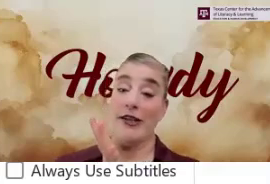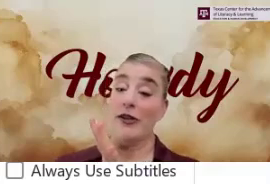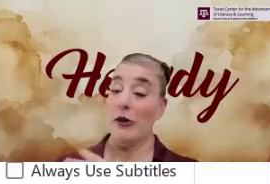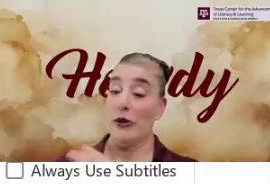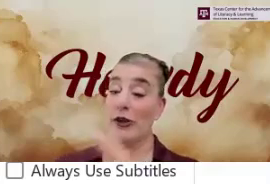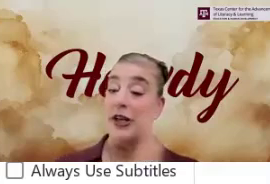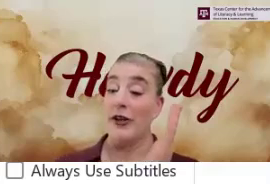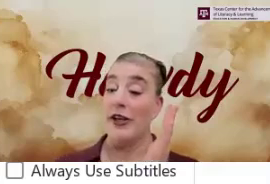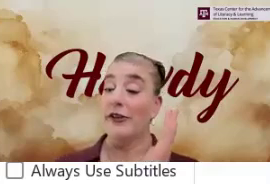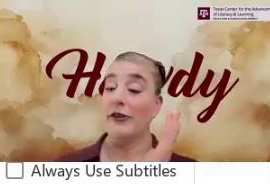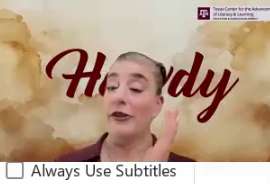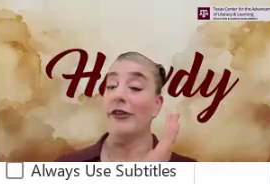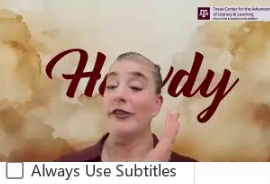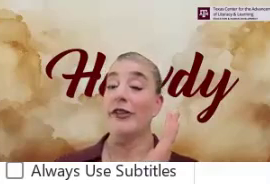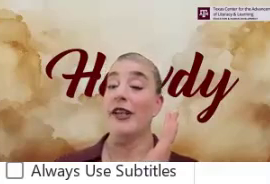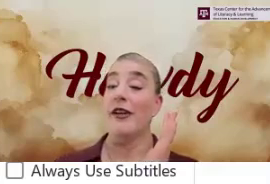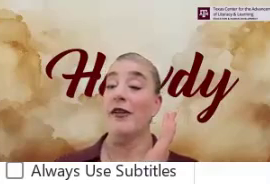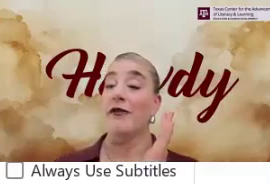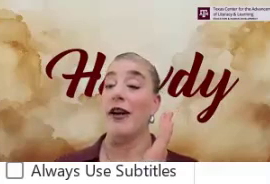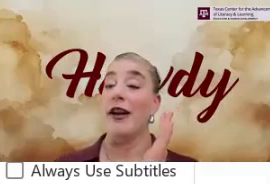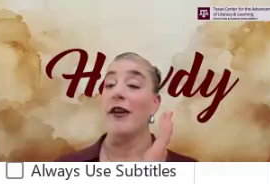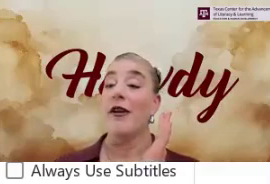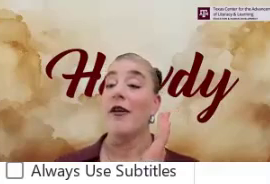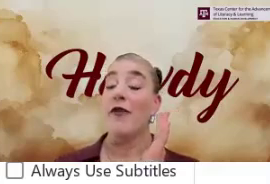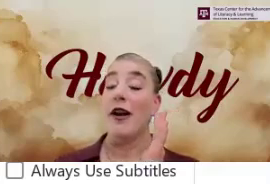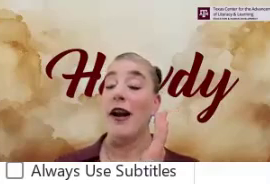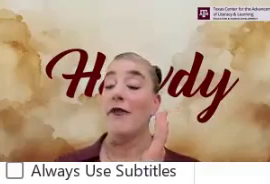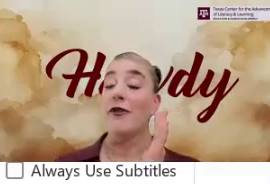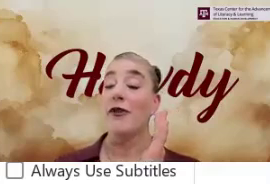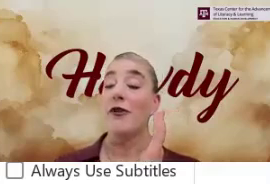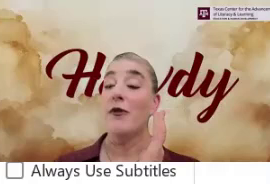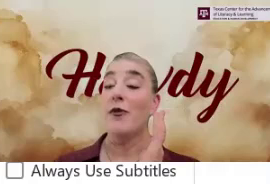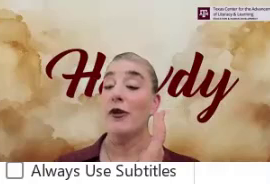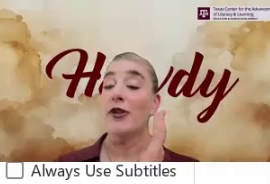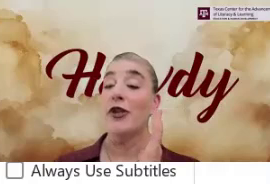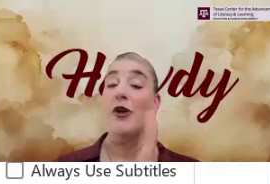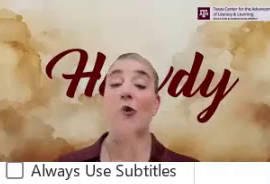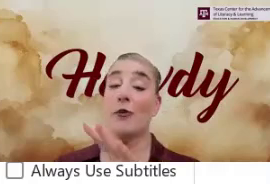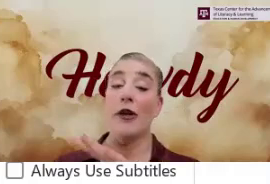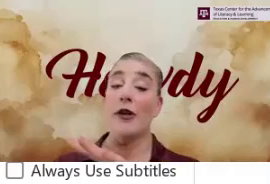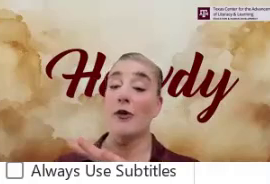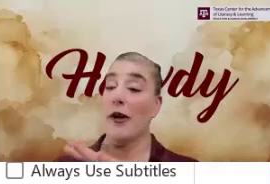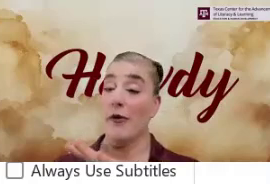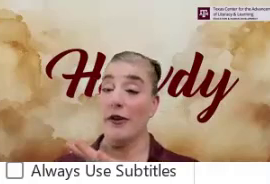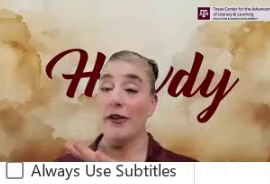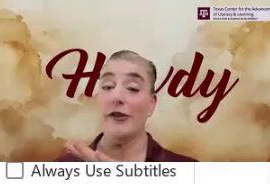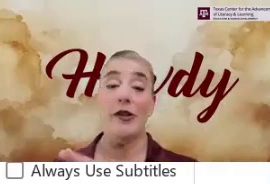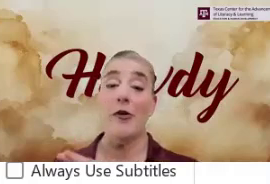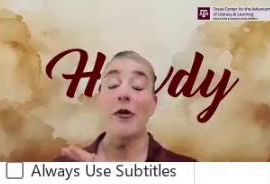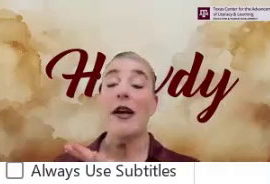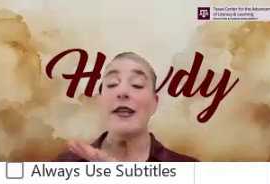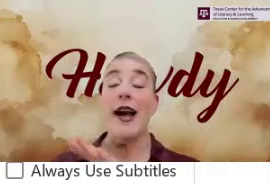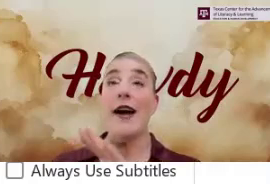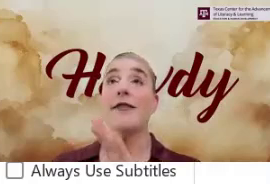for wanting to learn. Here it is, 3:16 on a Friday afternoon, and we're plugging away